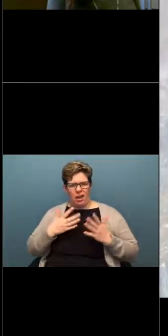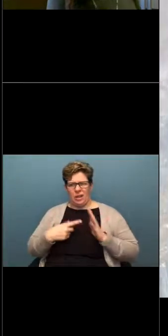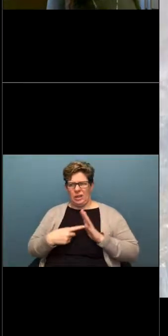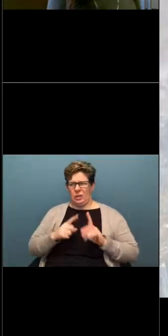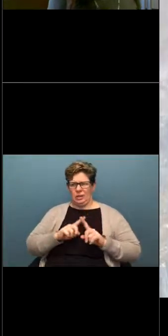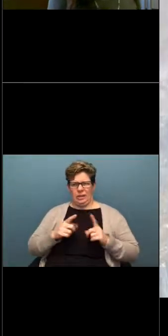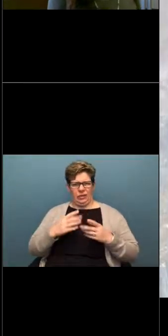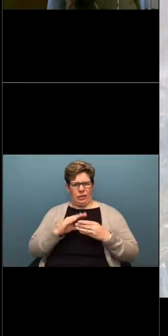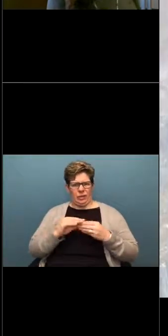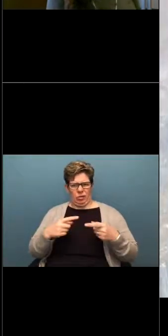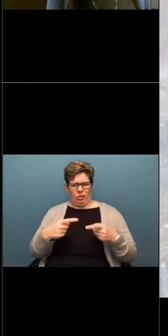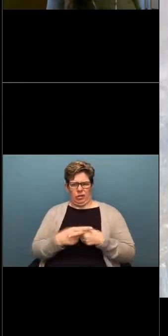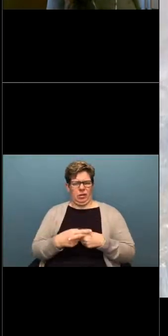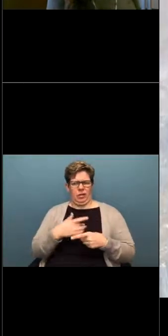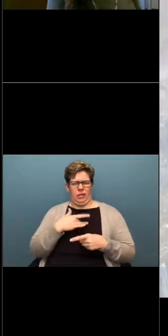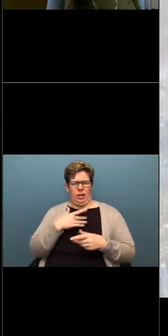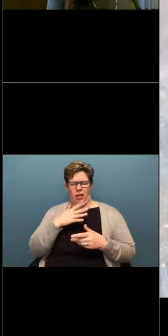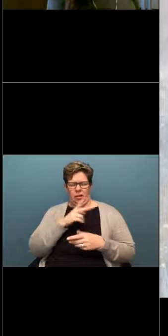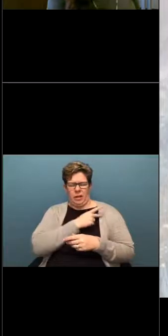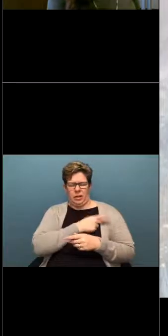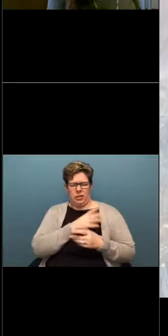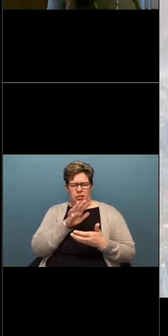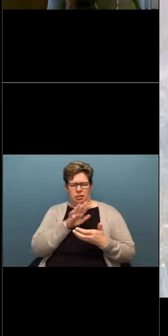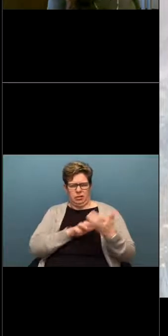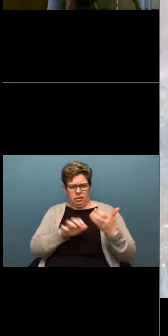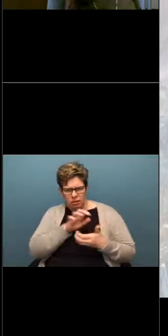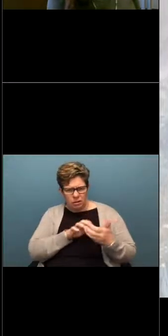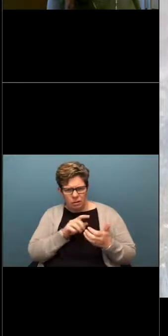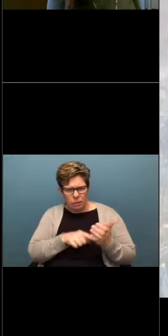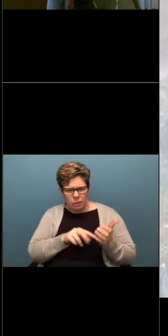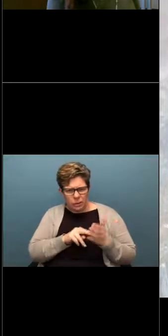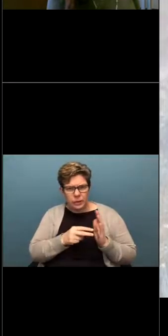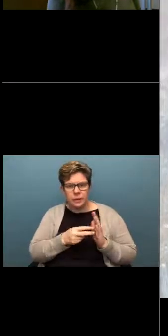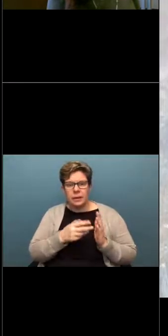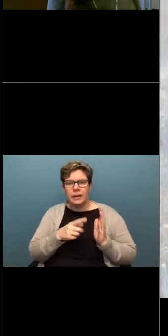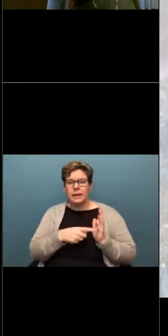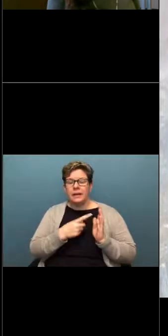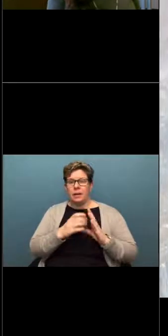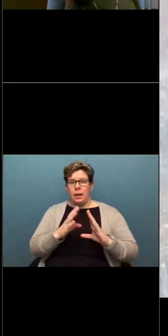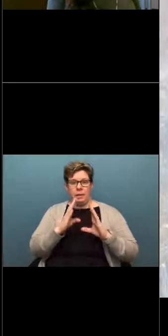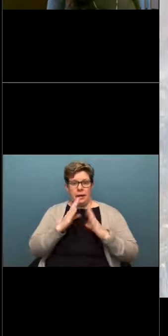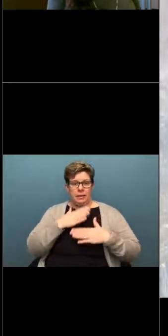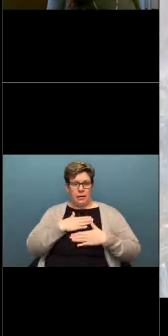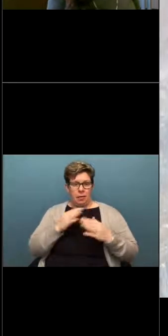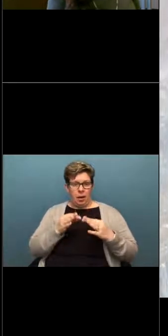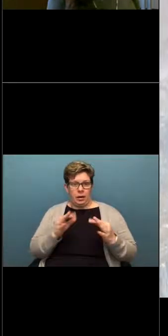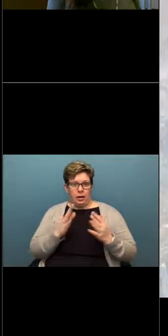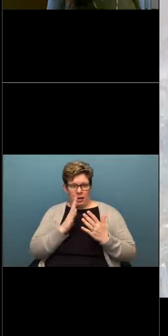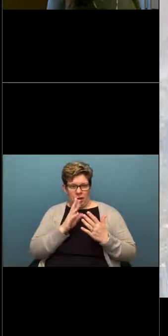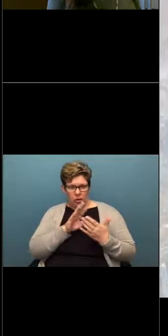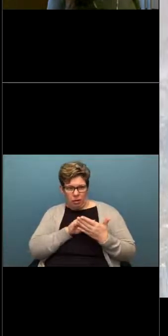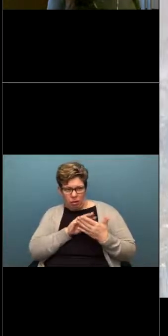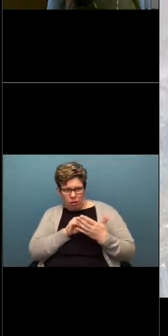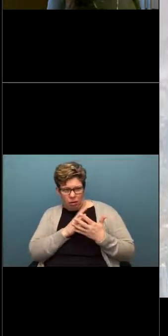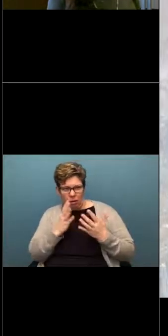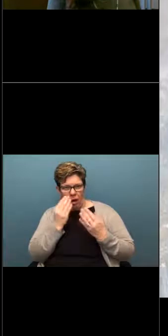communication. And sometimes we don't pay very close attention to body language. It can give us a lot of information